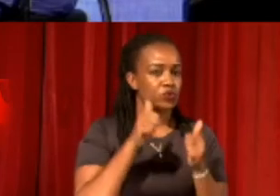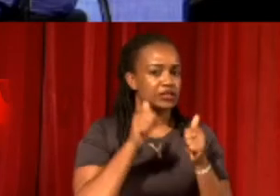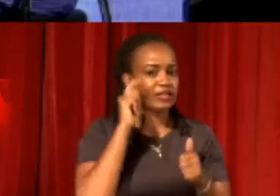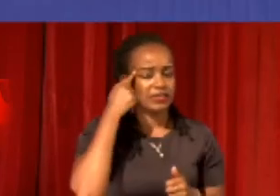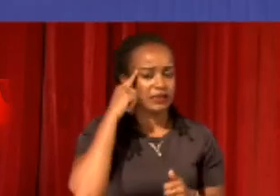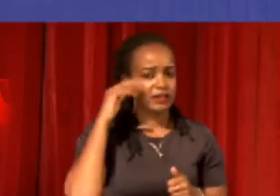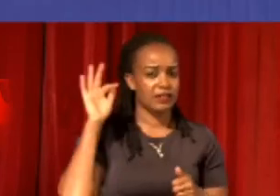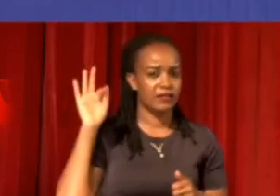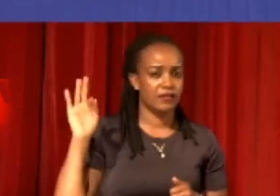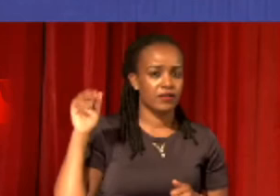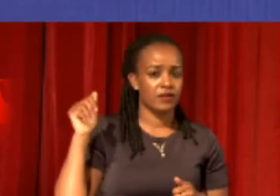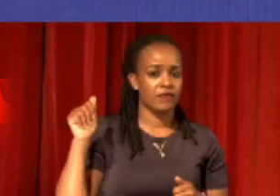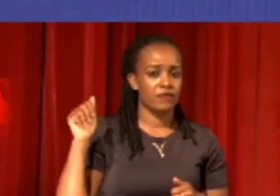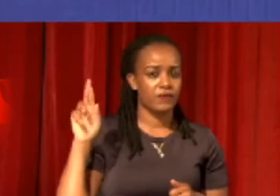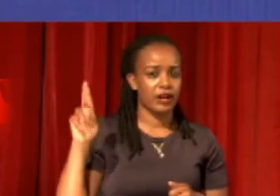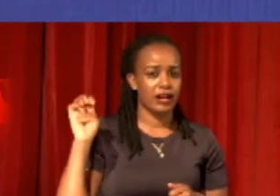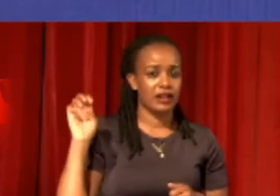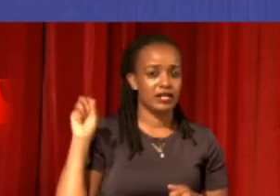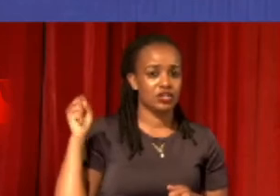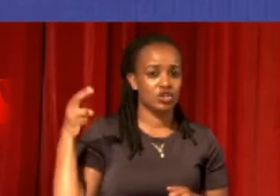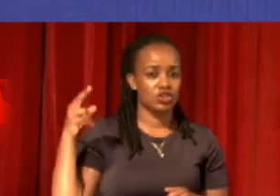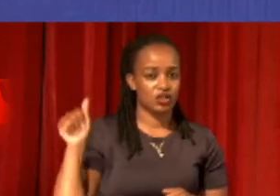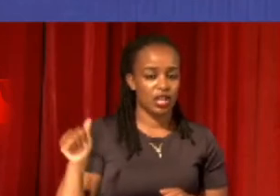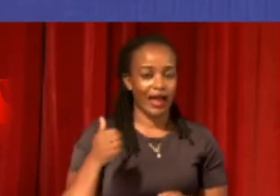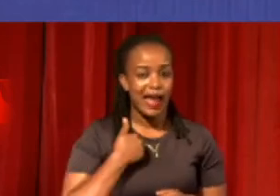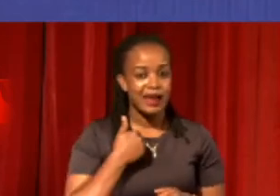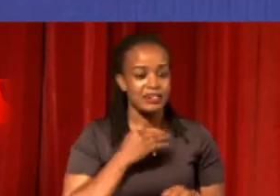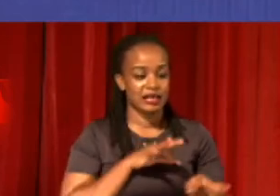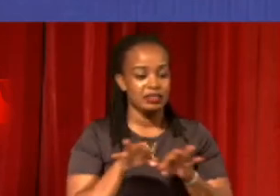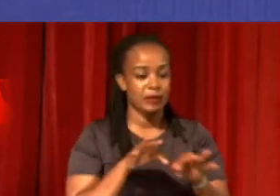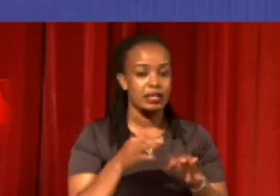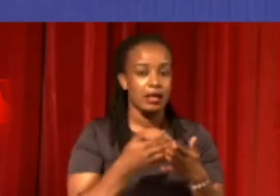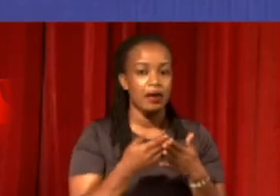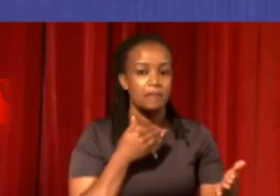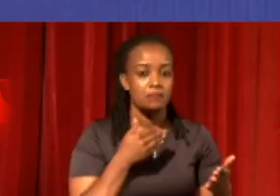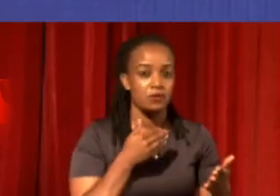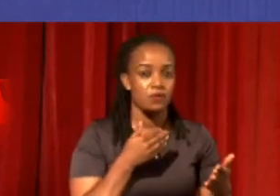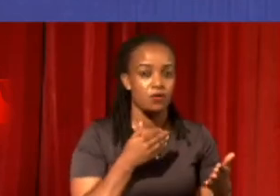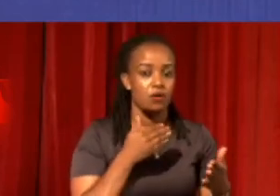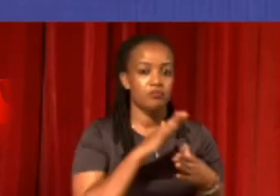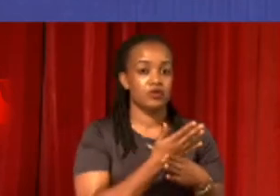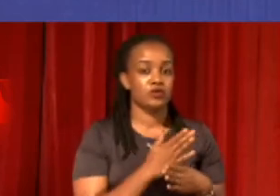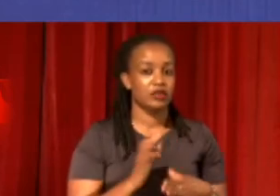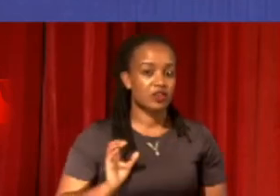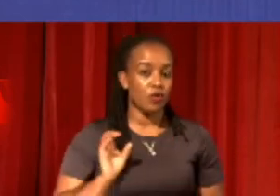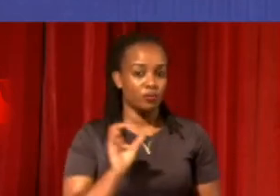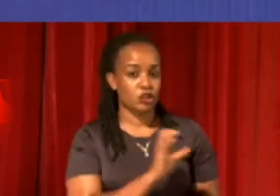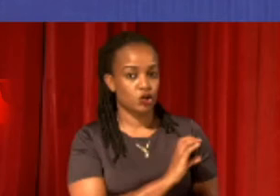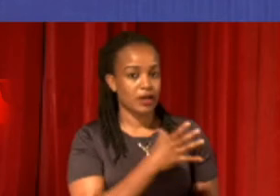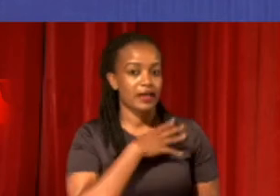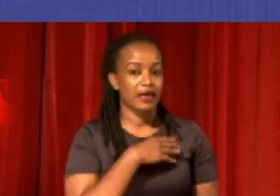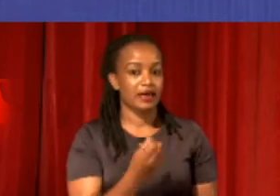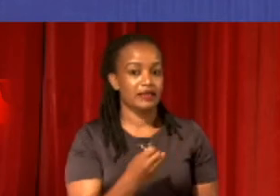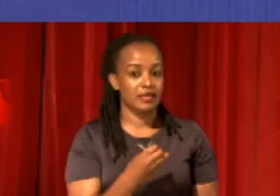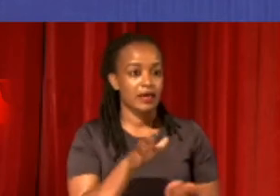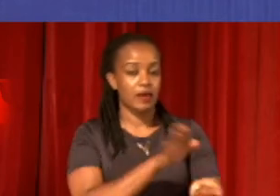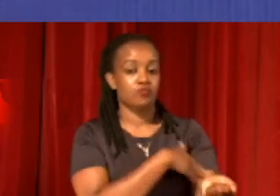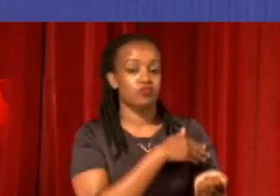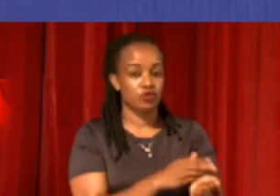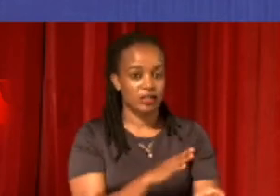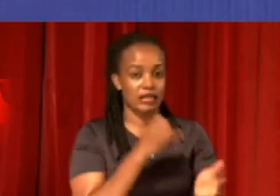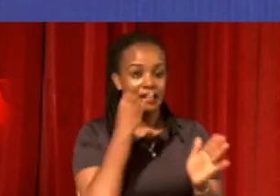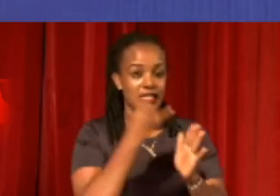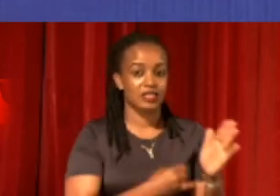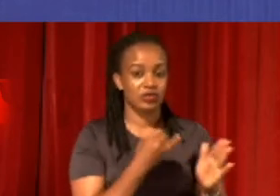it before. There had been a disconnect between the commission yes. and the music industry. Yes. So we've been striving to